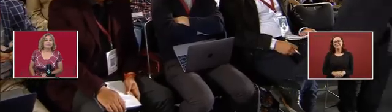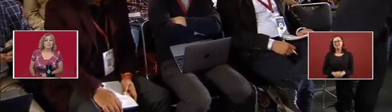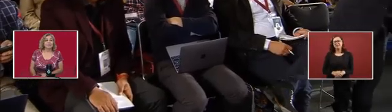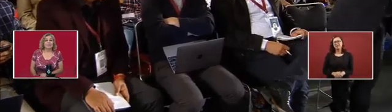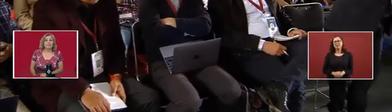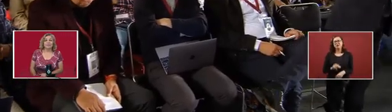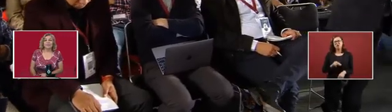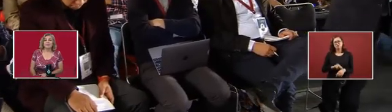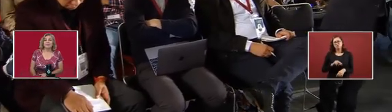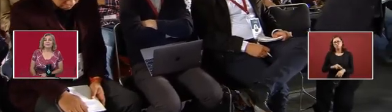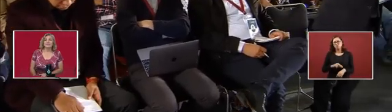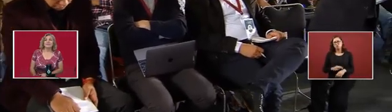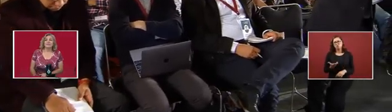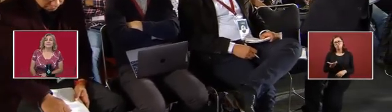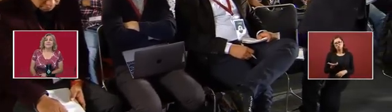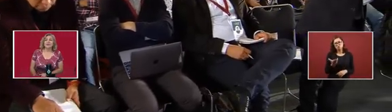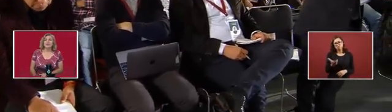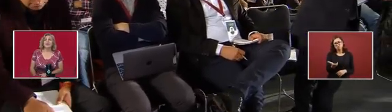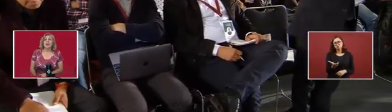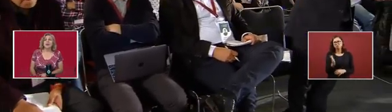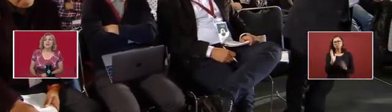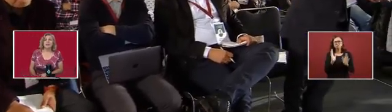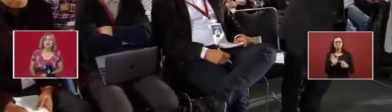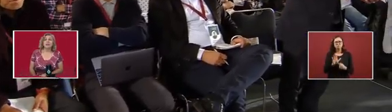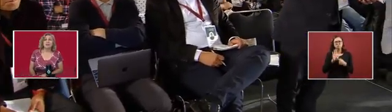starts around the spring season.